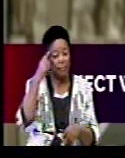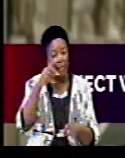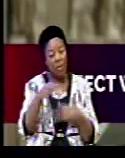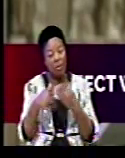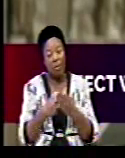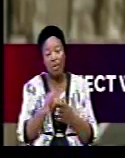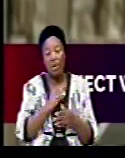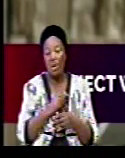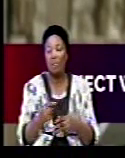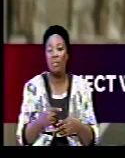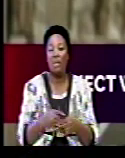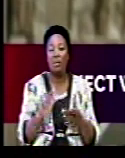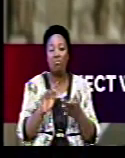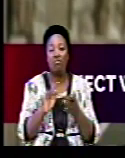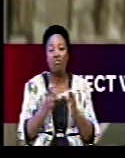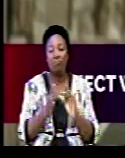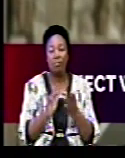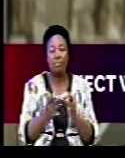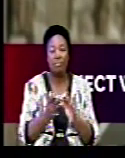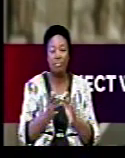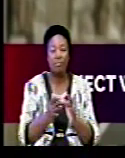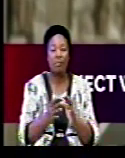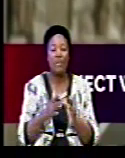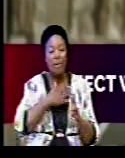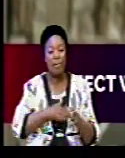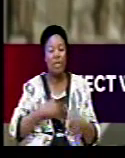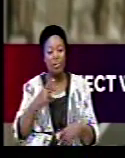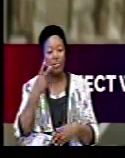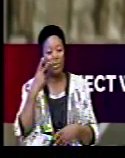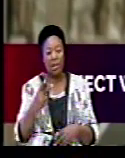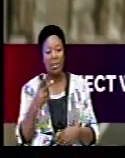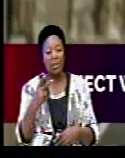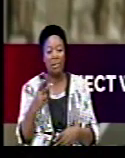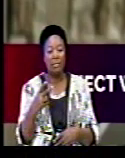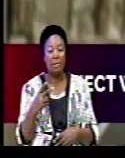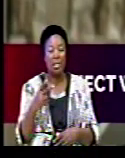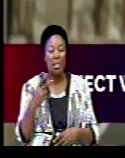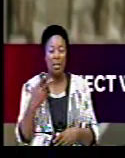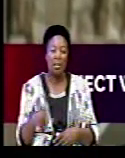September, there is going to be banquet in all the locations.